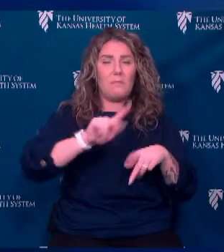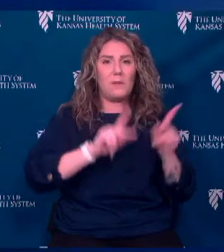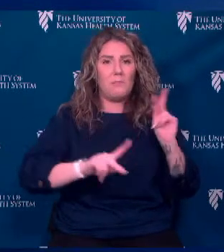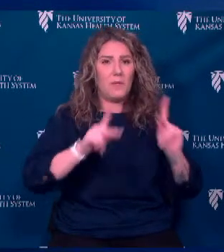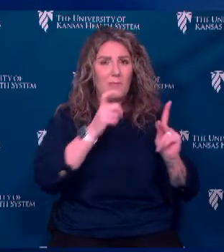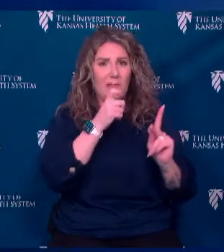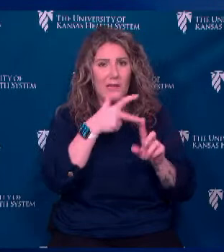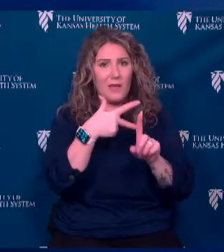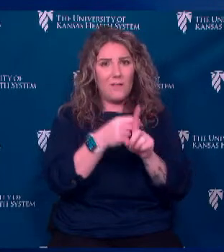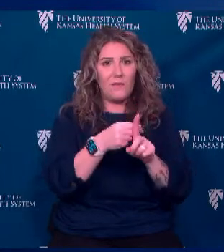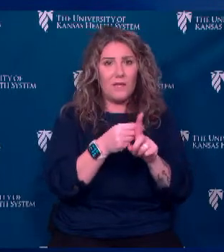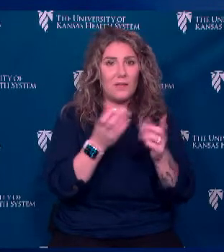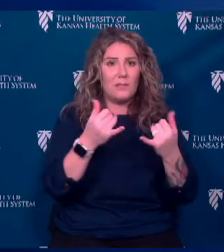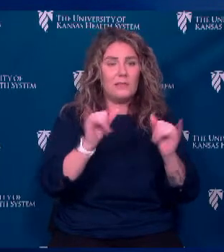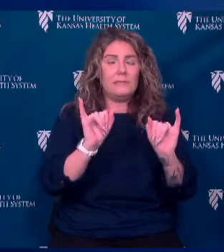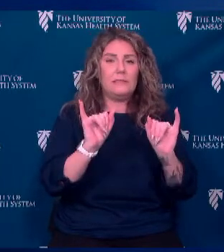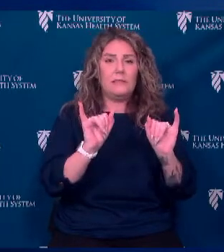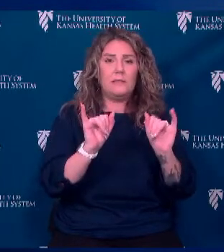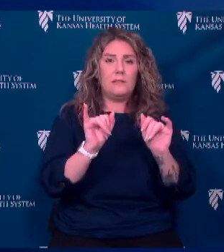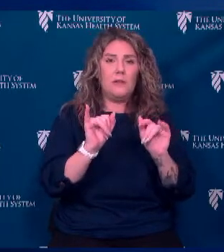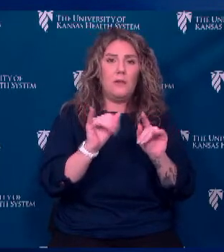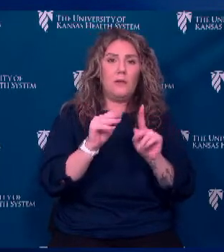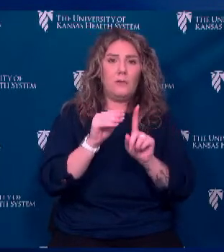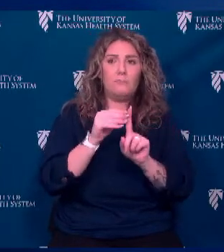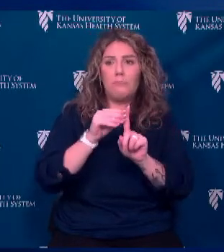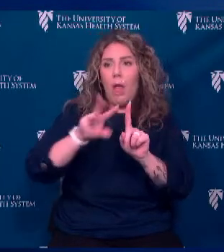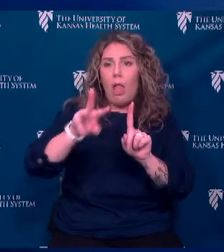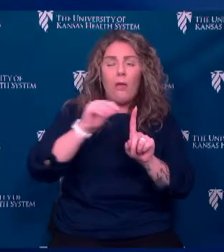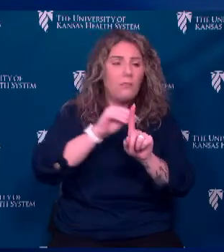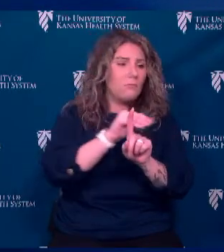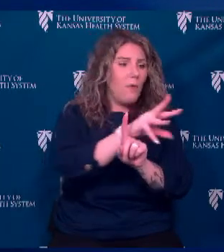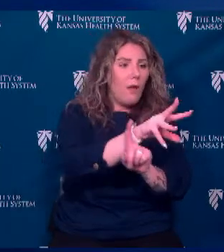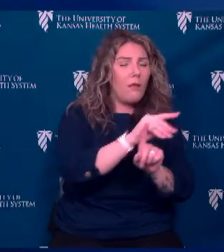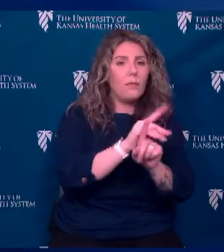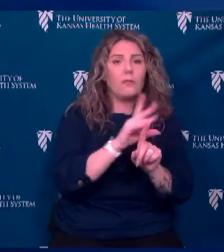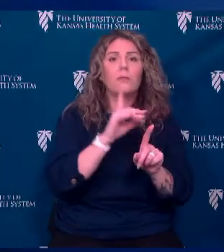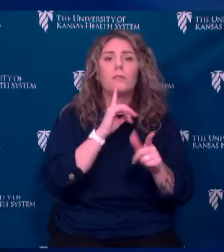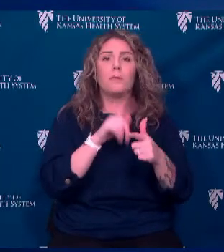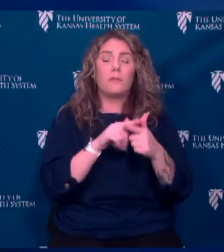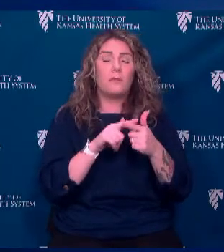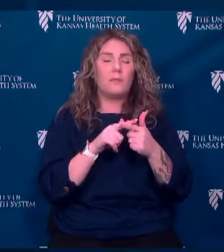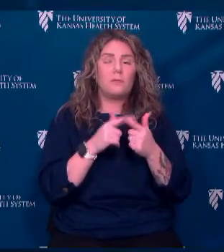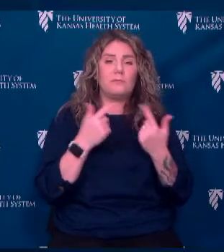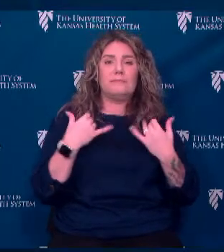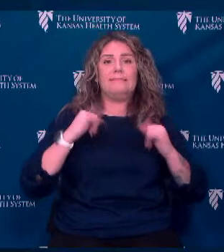vaccinated who are still going to share the disease and get sick from it. It's going to keep us a little busier. So, Jess?